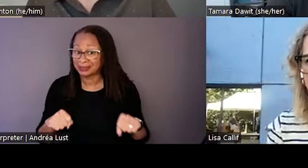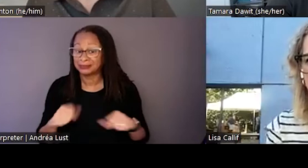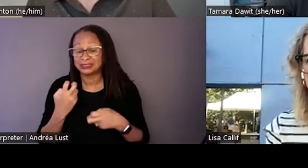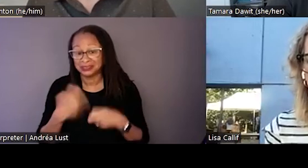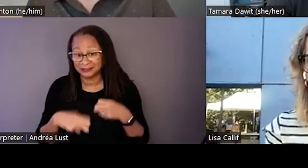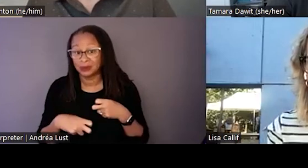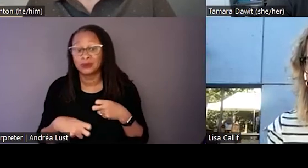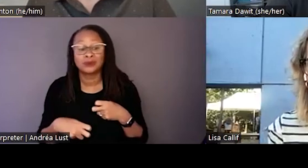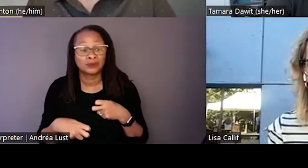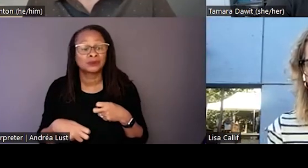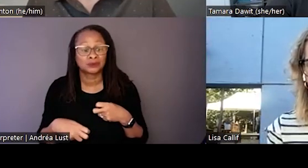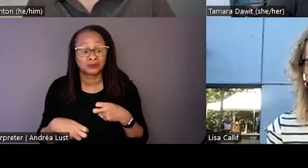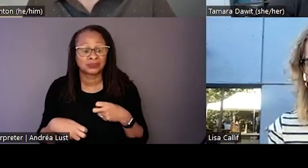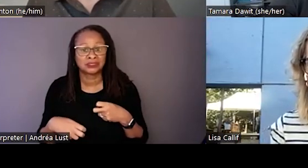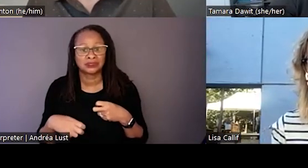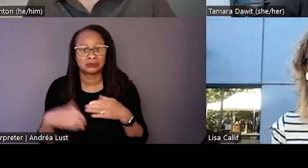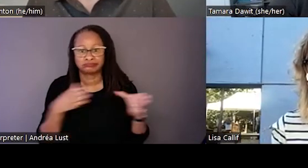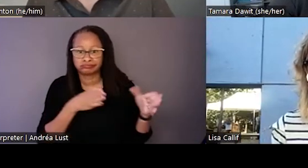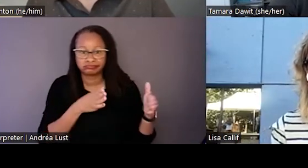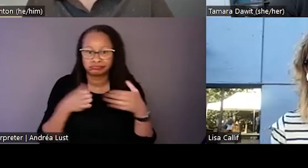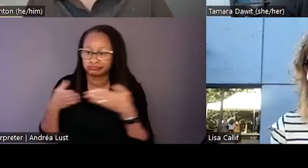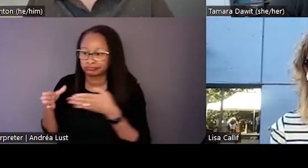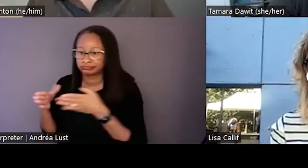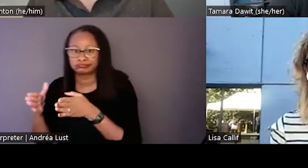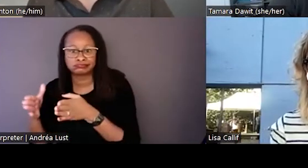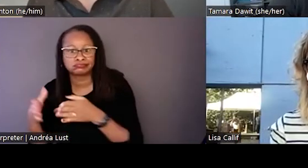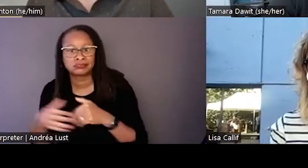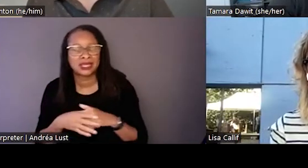to navigate between these different